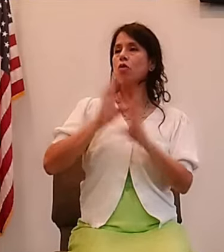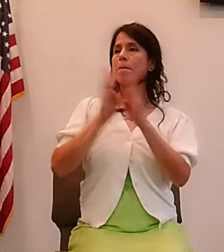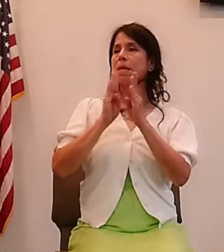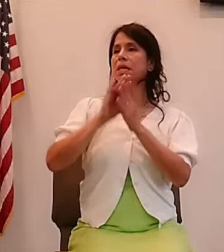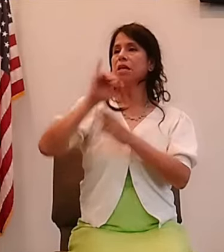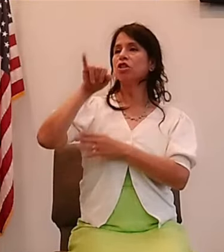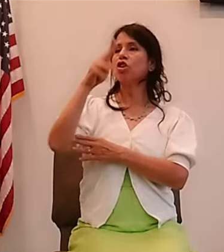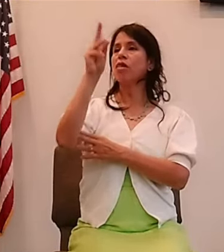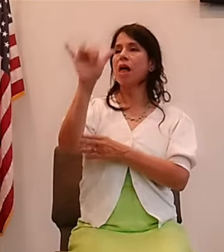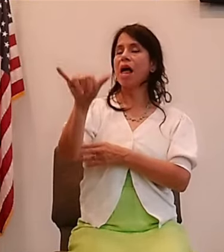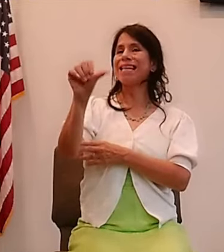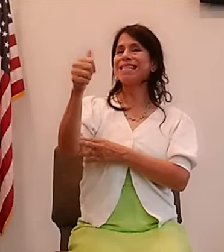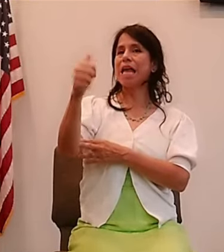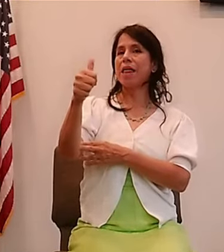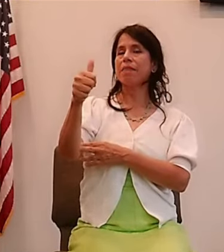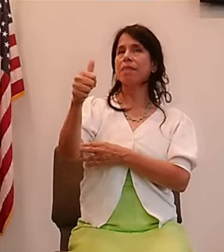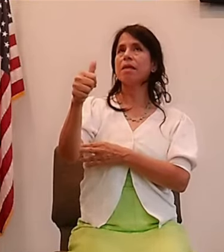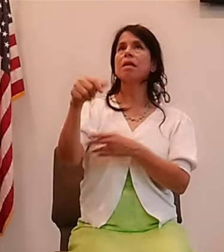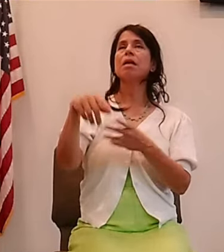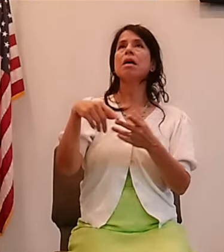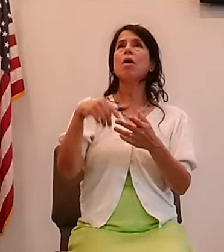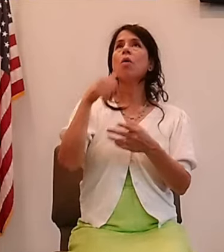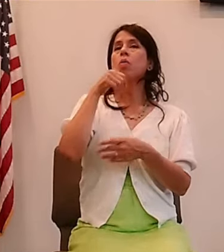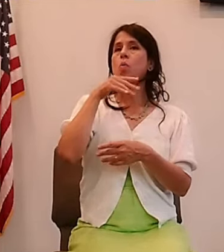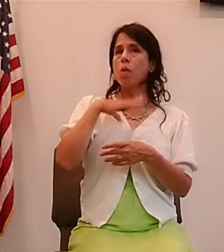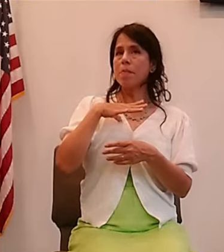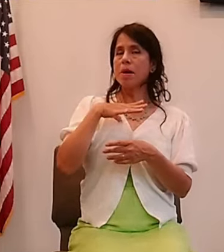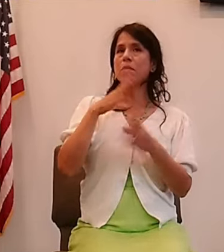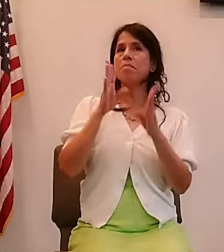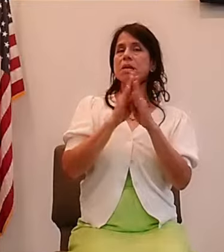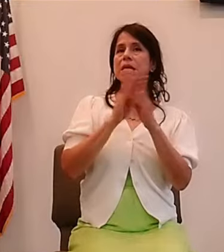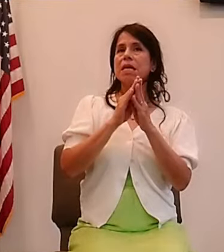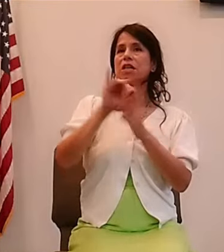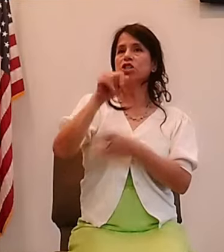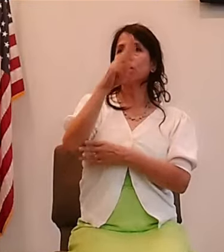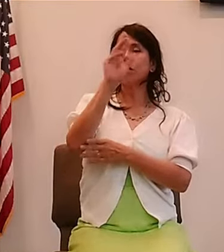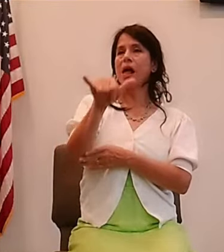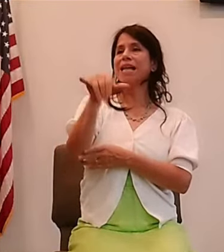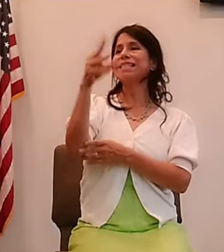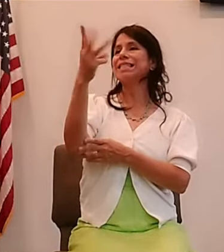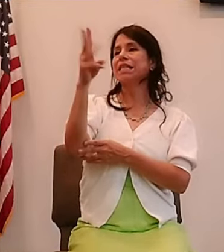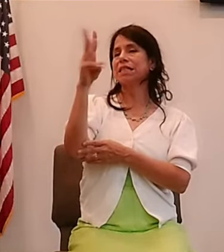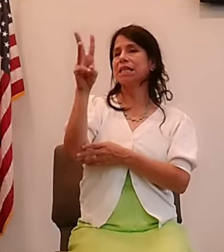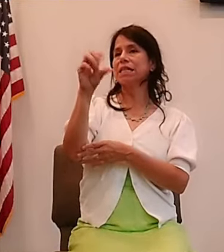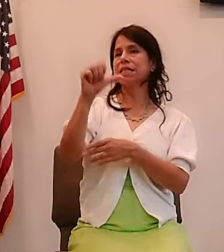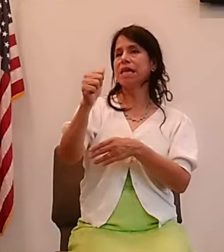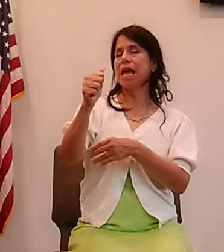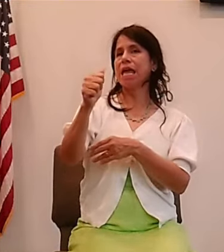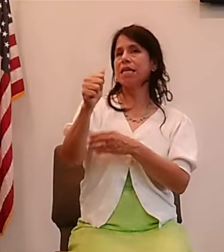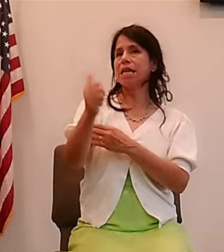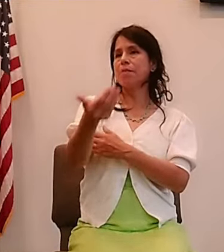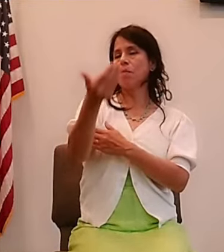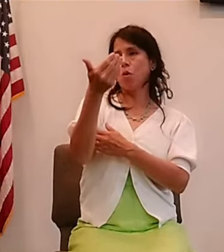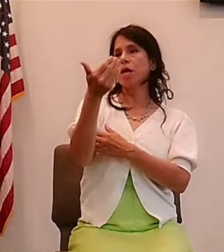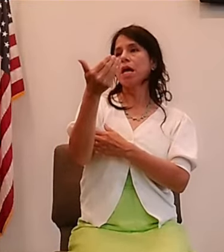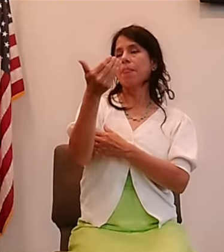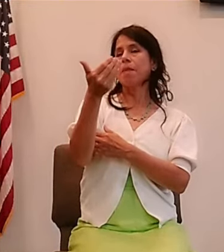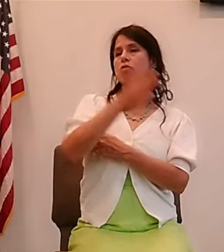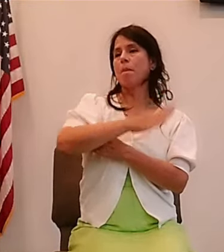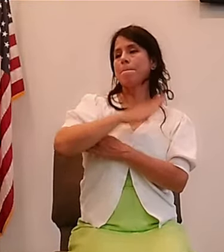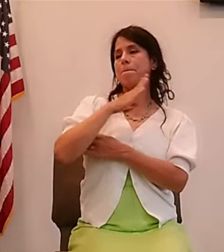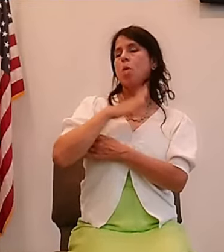10th. Alliance Women will be meeting July 16th at 10 a.m. And there's a Board of Ministries meeting on July 23rd at